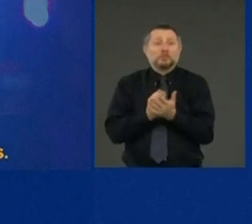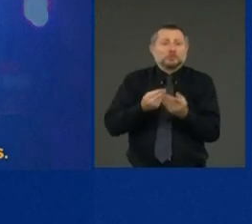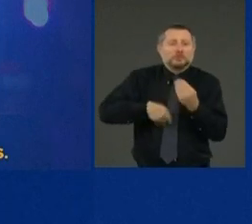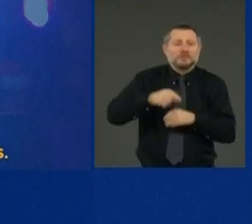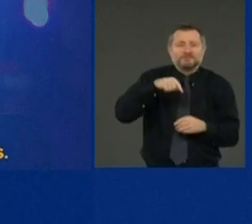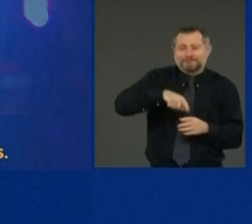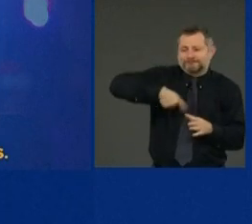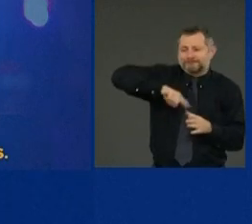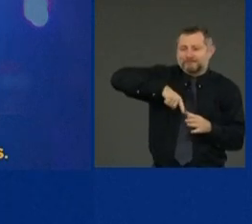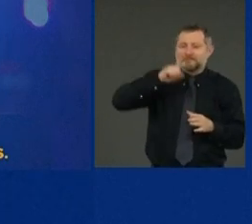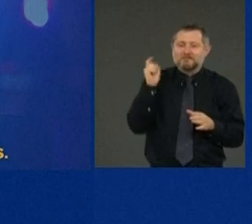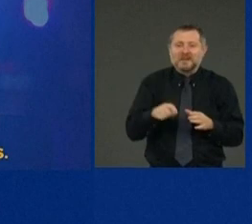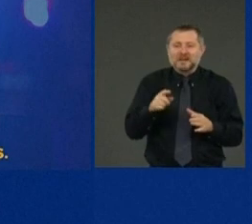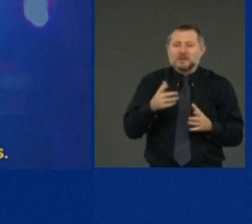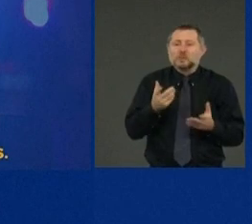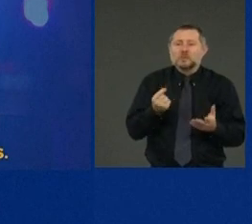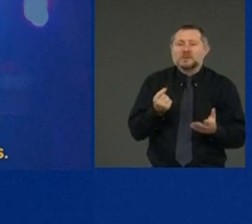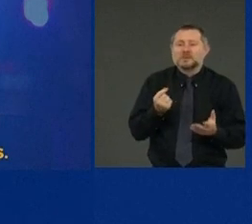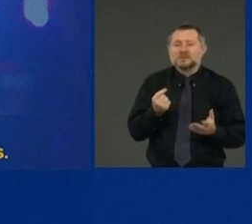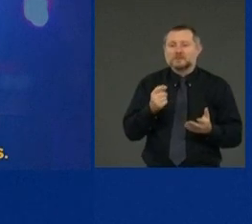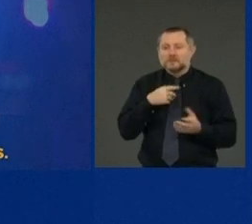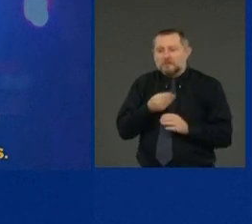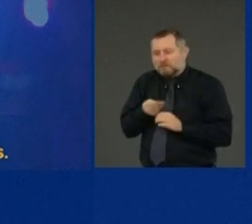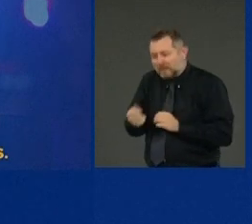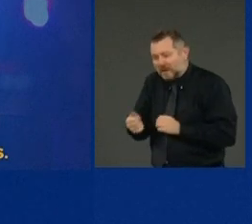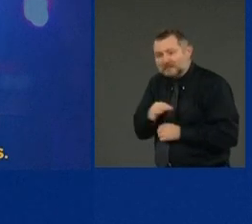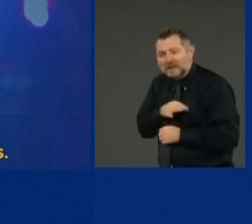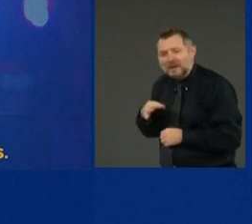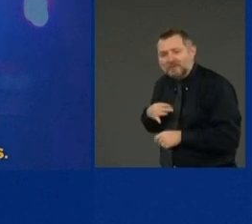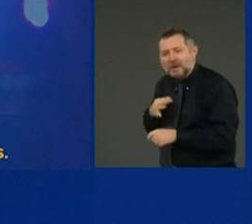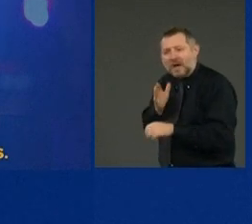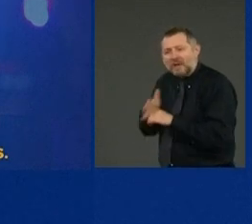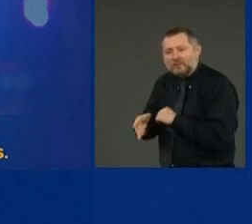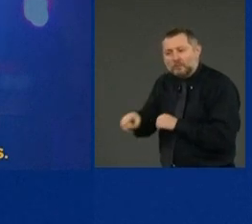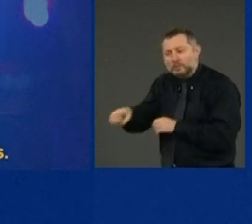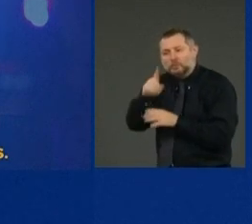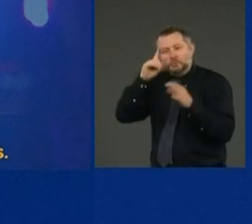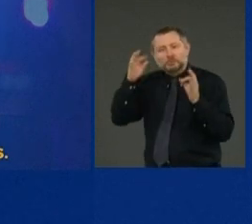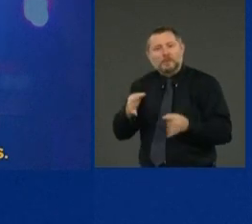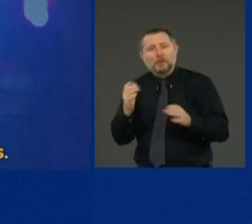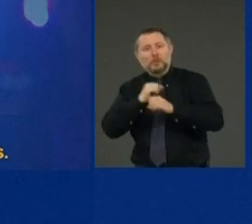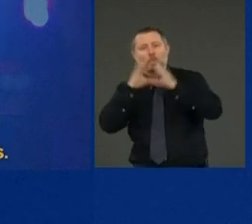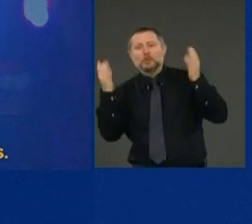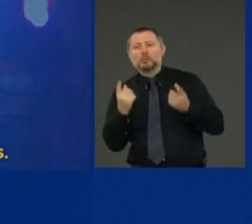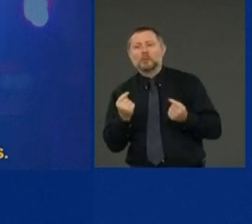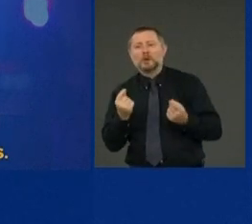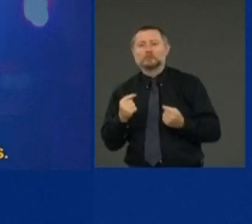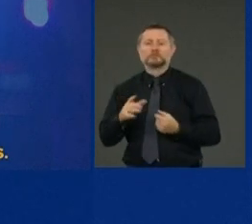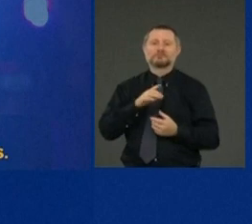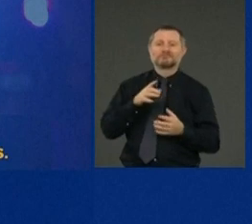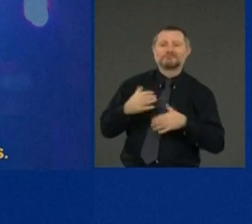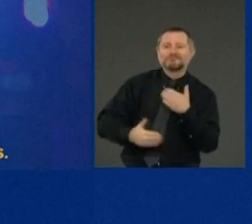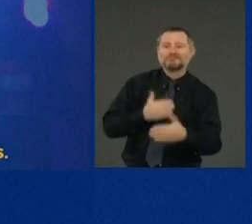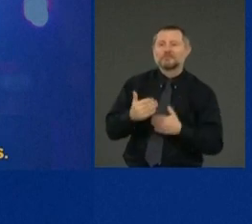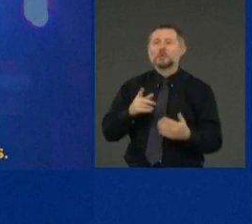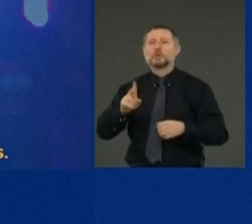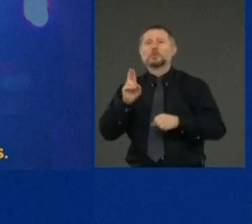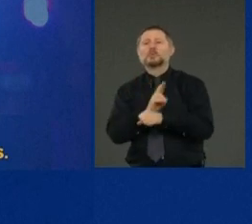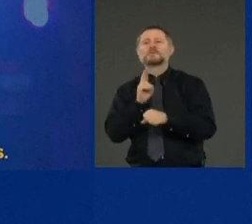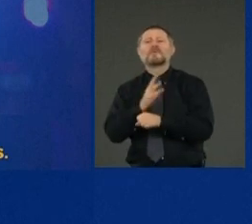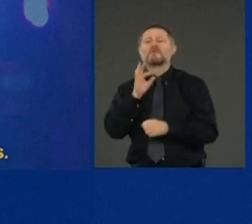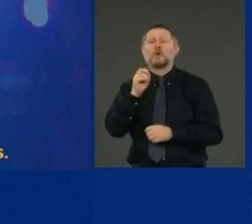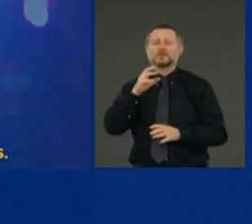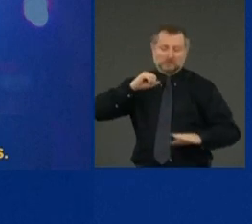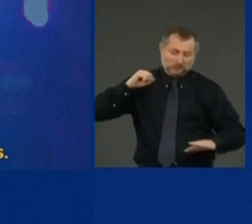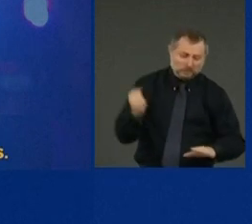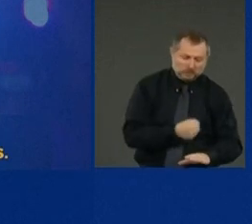you want to perform. What is your use of force policy? Demilitarize the police. What does that mean? What equipment